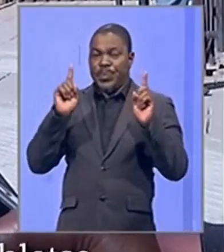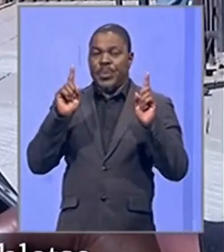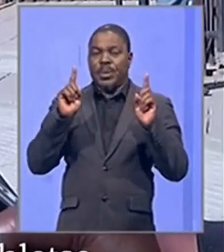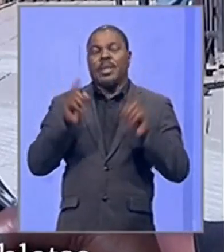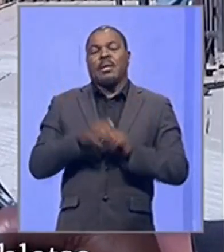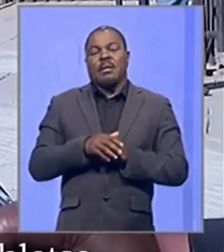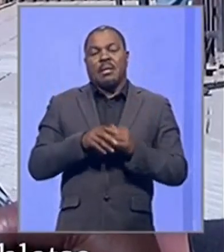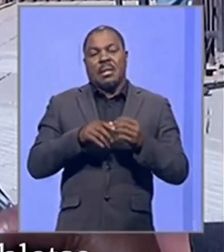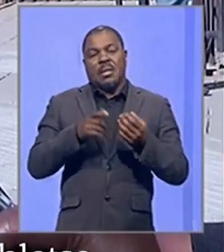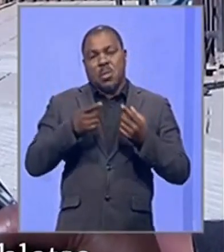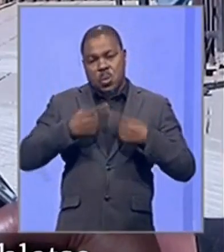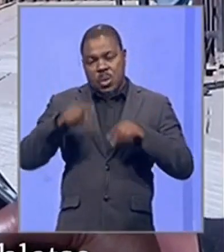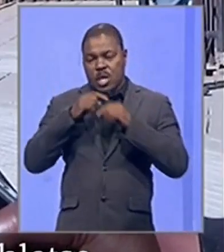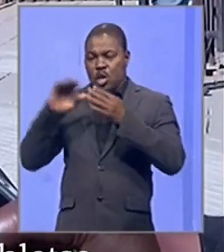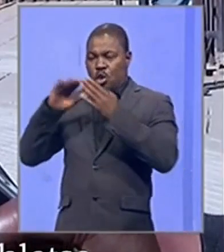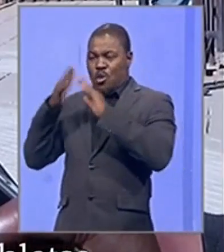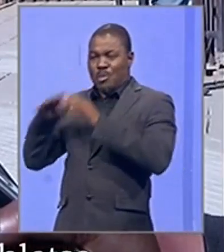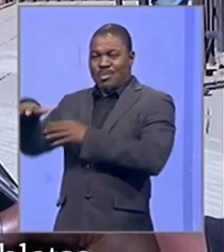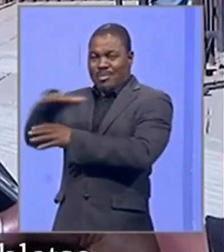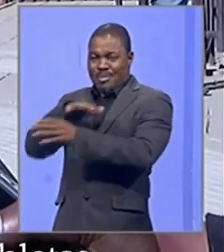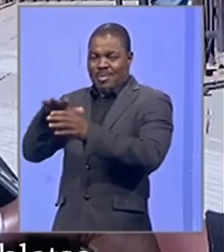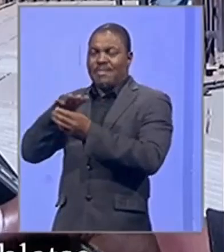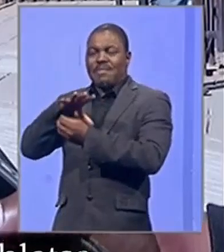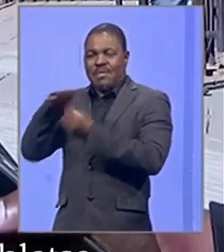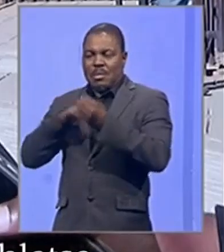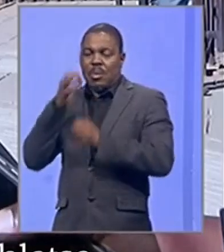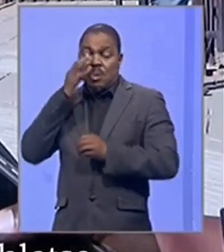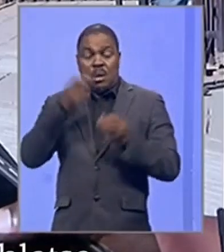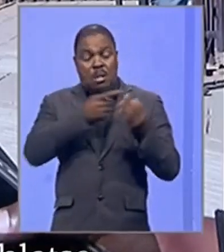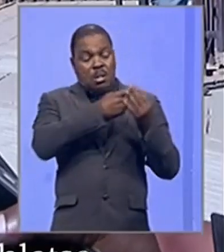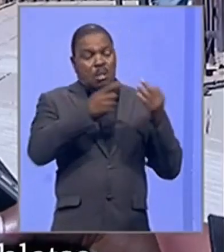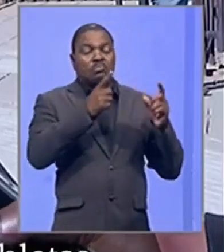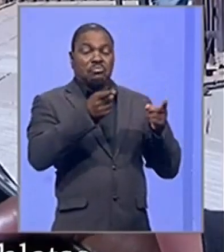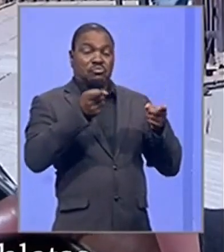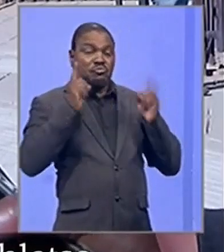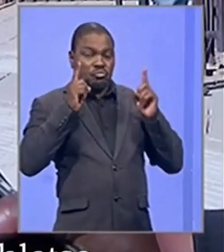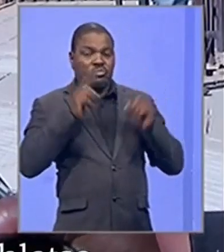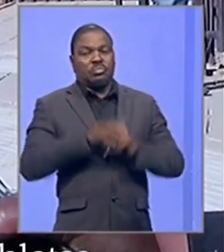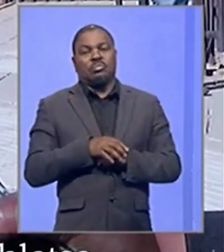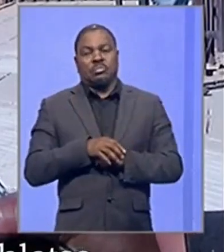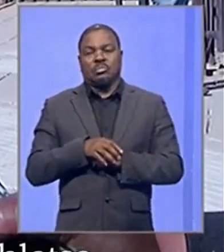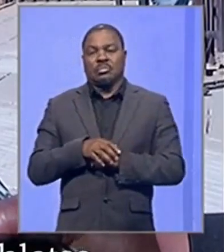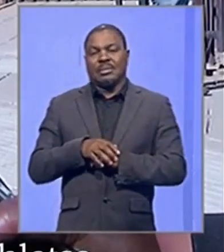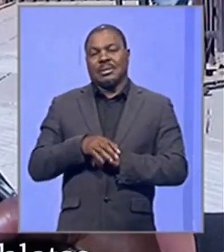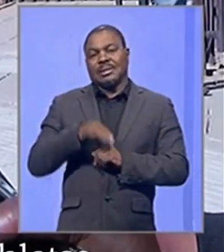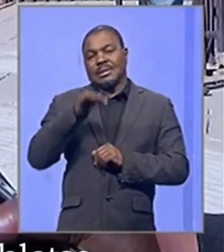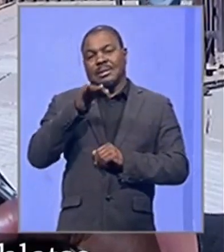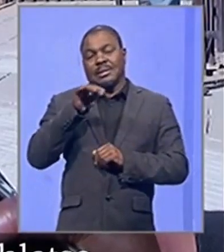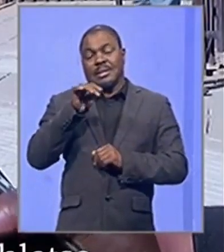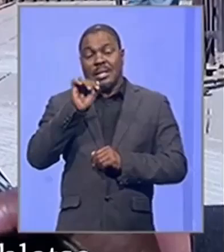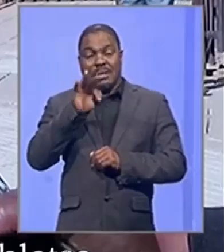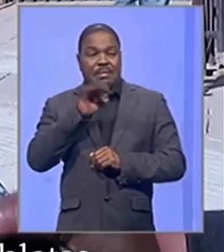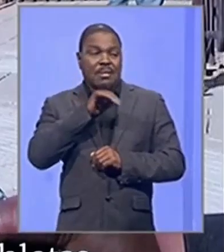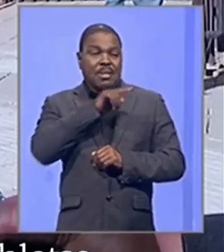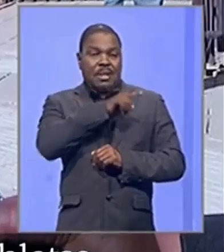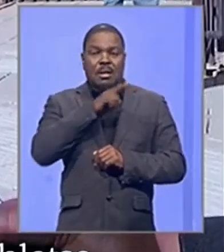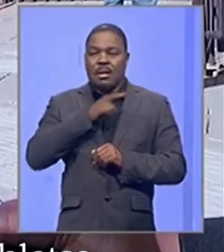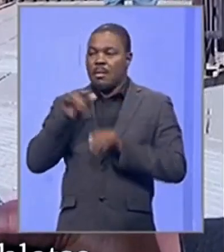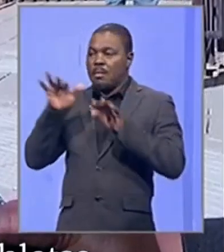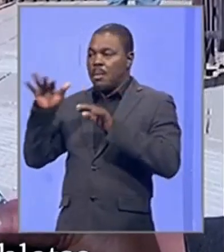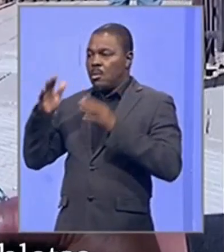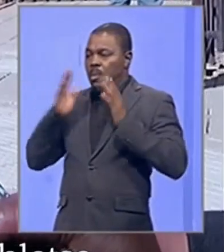thata re le morahi gape re le balosika gore ba kotsi mo go rona. Mo e leng gore kganke gore ba ne ba tsaya diphatse